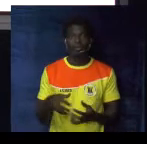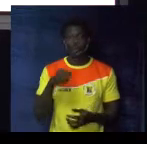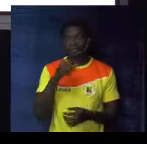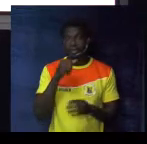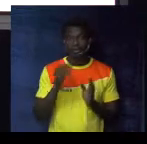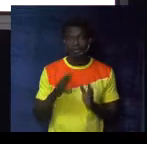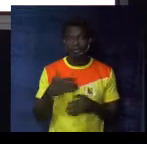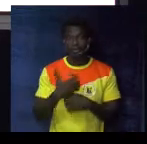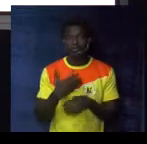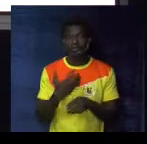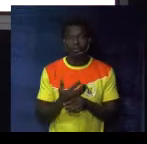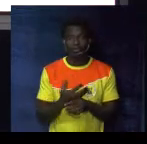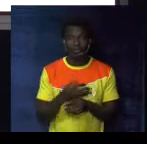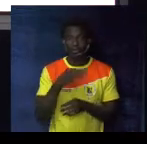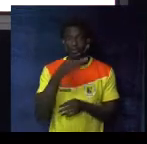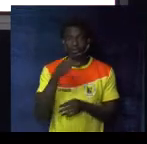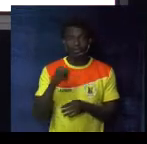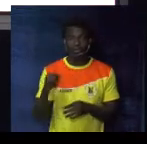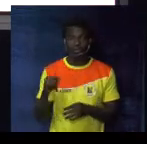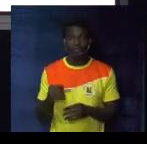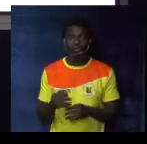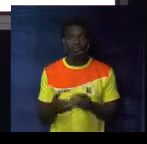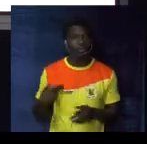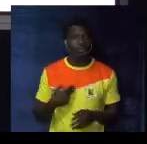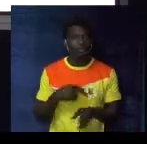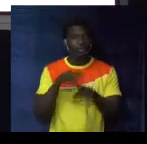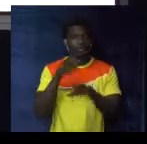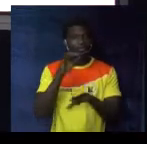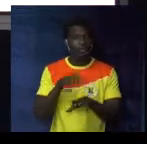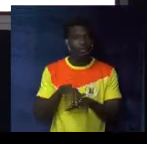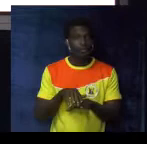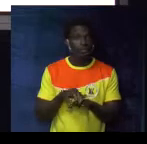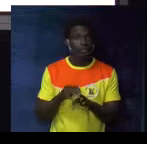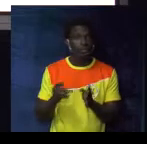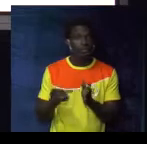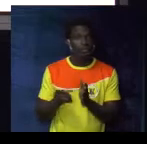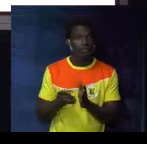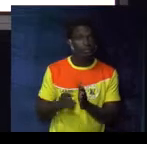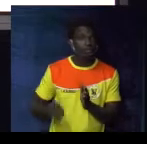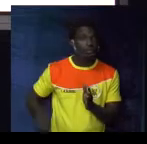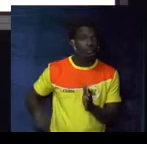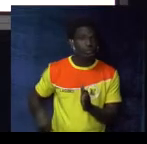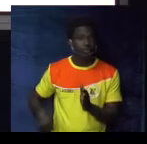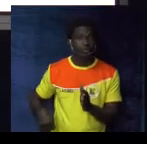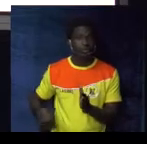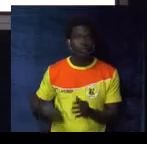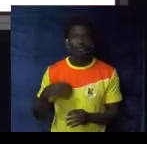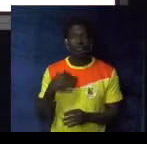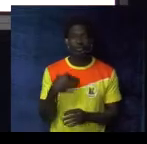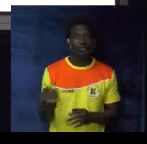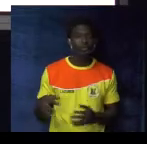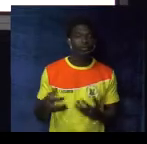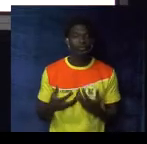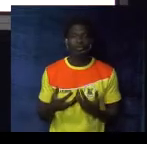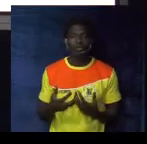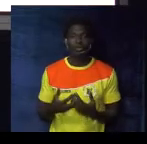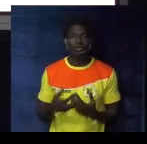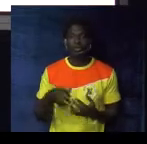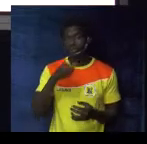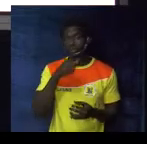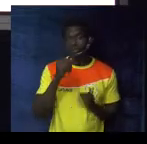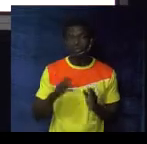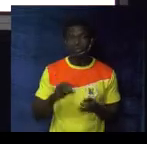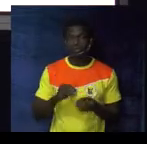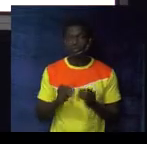Mechanized agriculture makes farming easier. Let's look at disadvantages. We have few disadvantages of mechanized